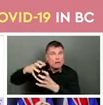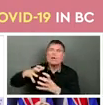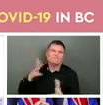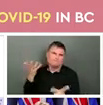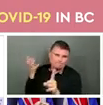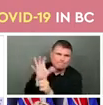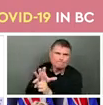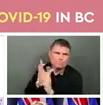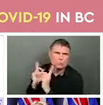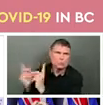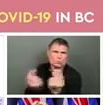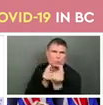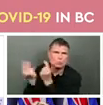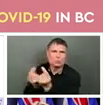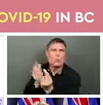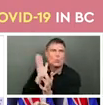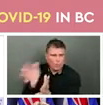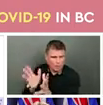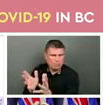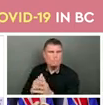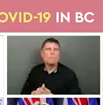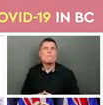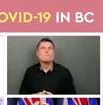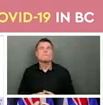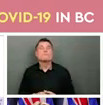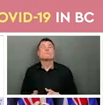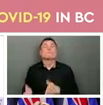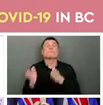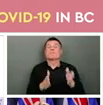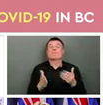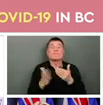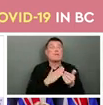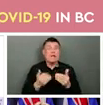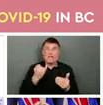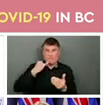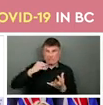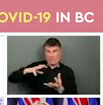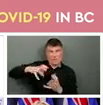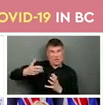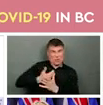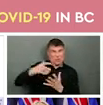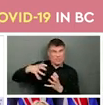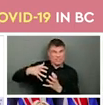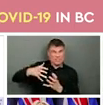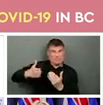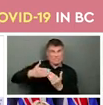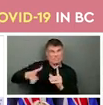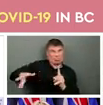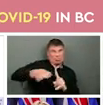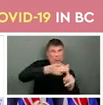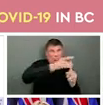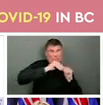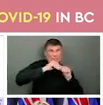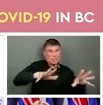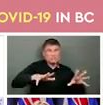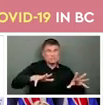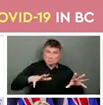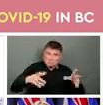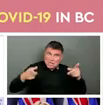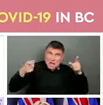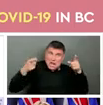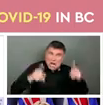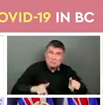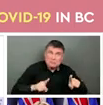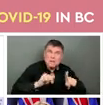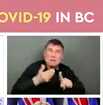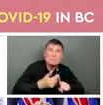can see that even with the newer strains that are more transmissible, we're not getting those widespread explosive